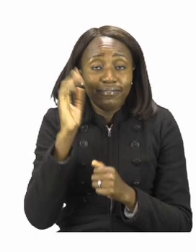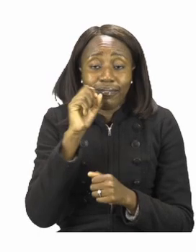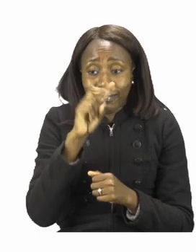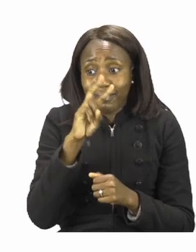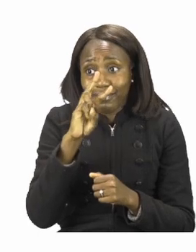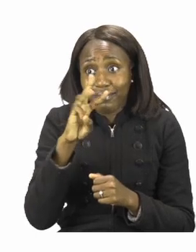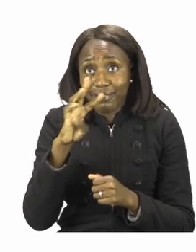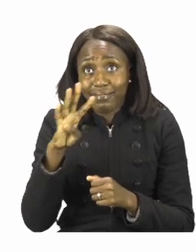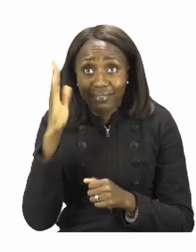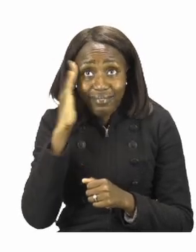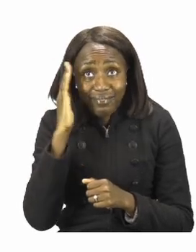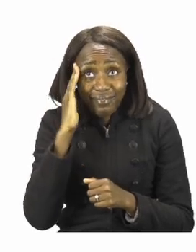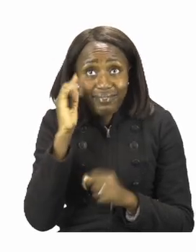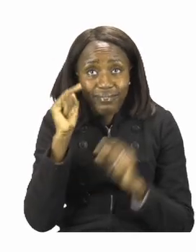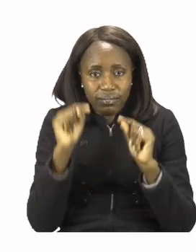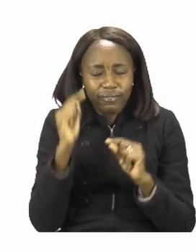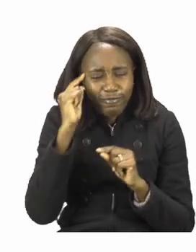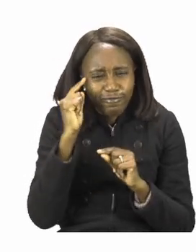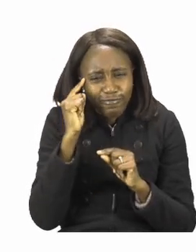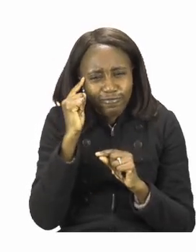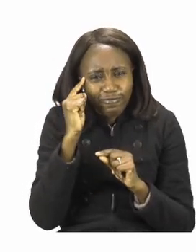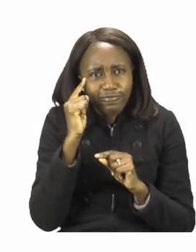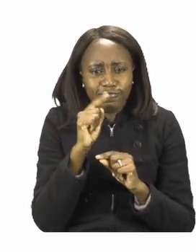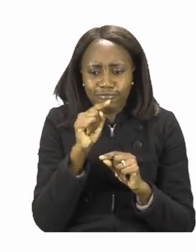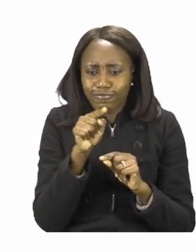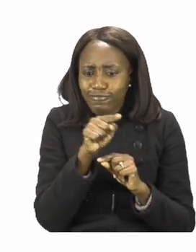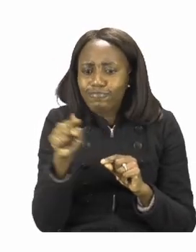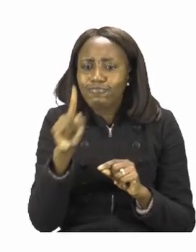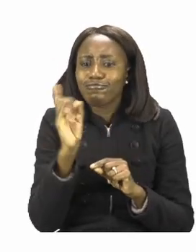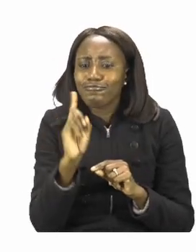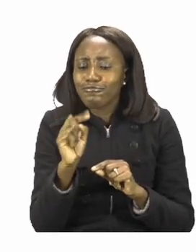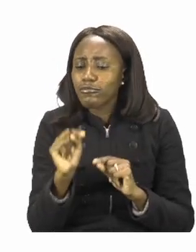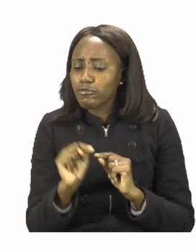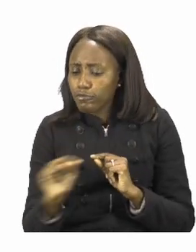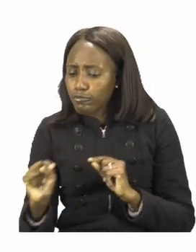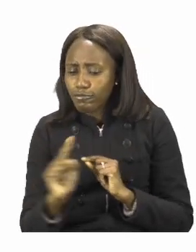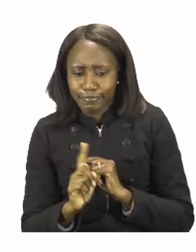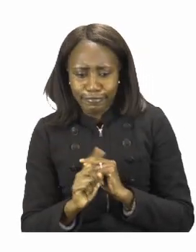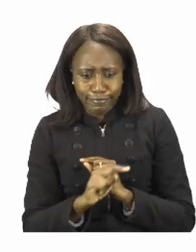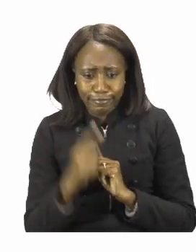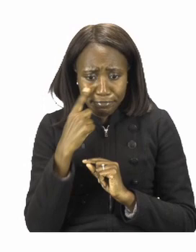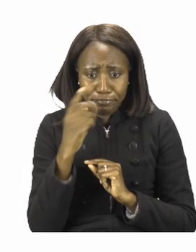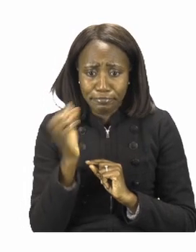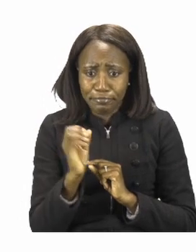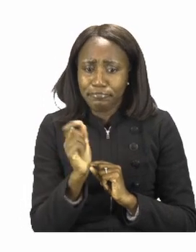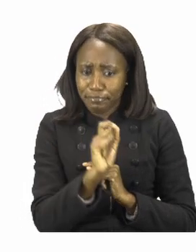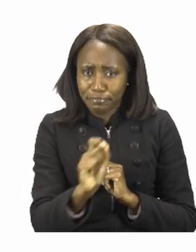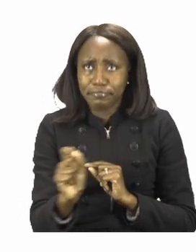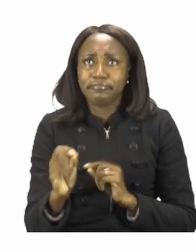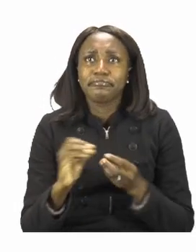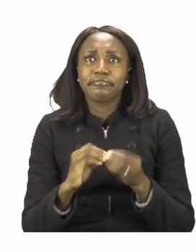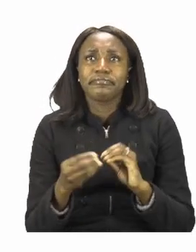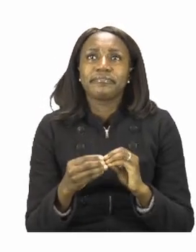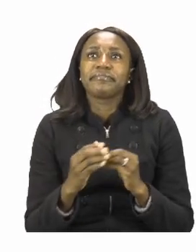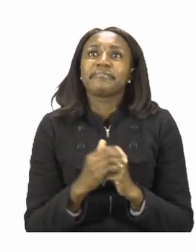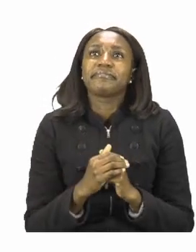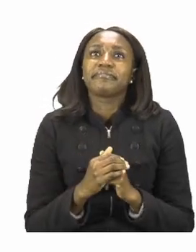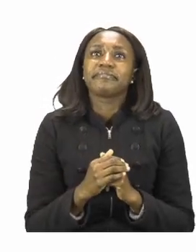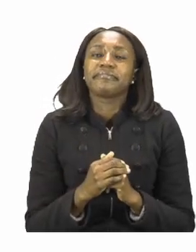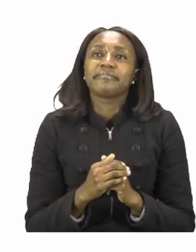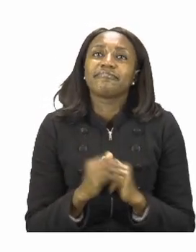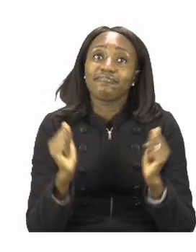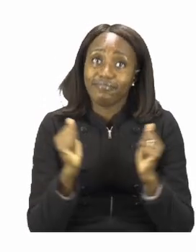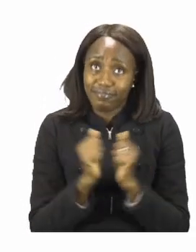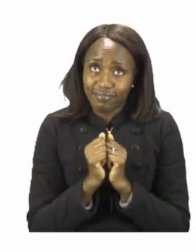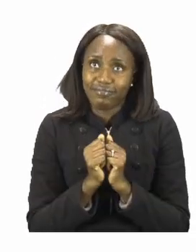count. All we need to do is just fill in the numbers we can't see. So, we're going to do this